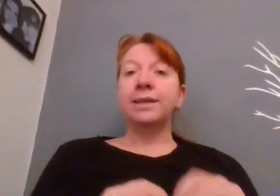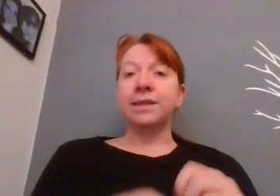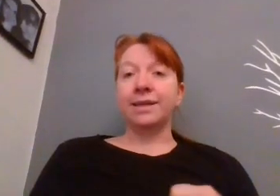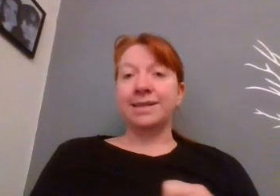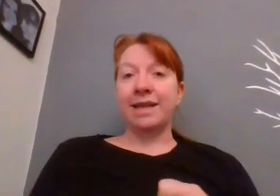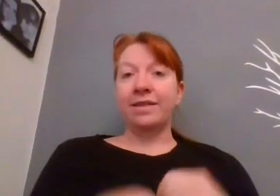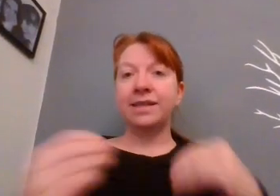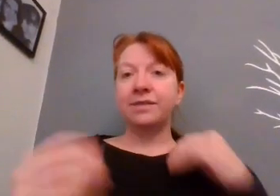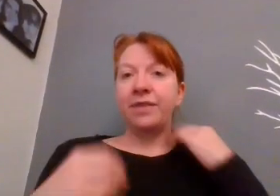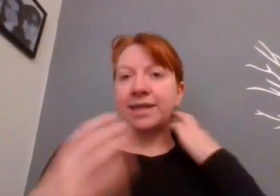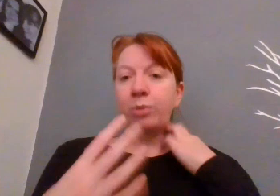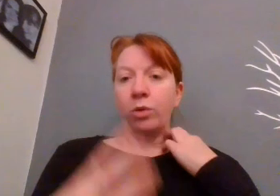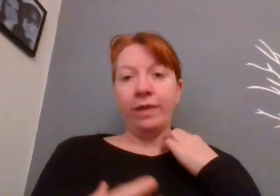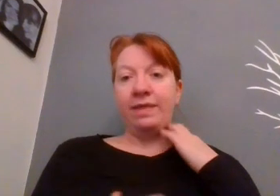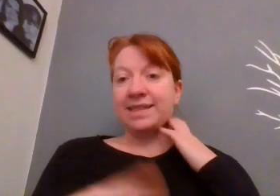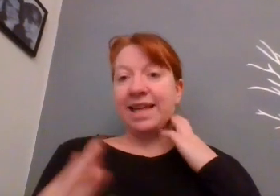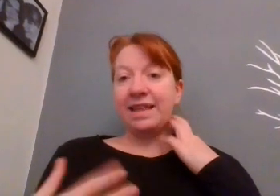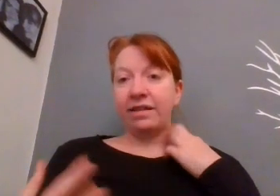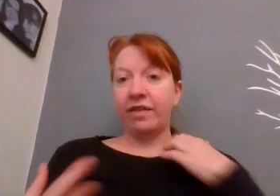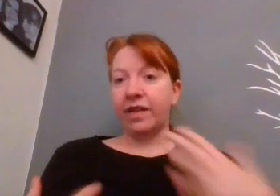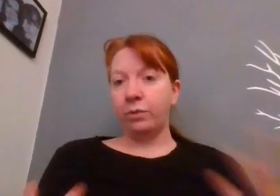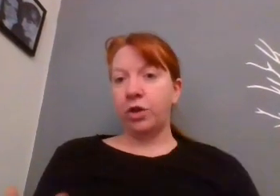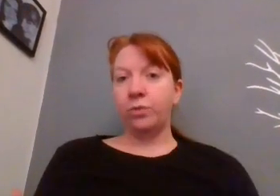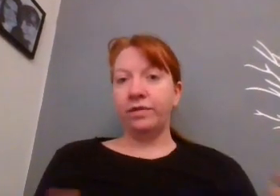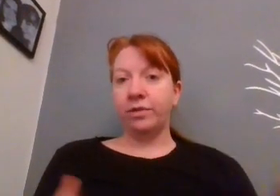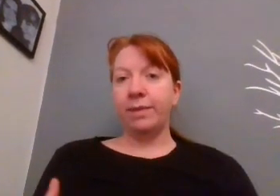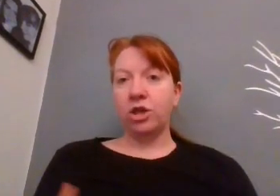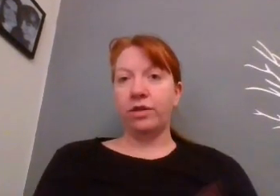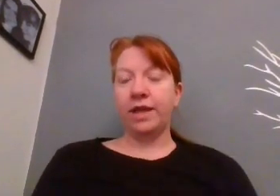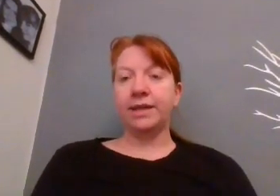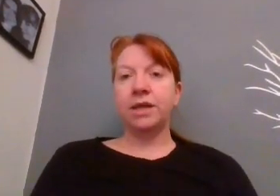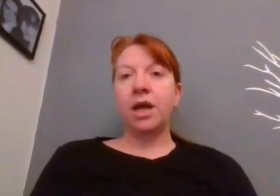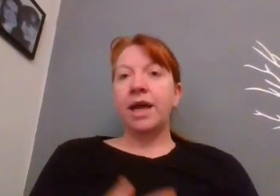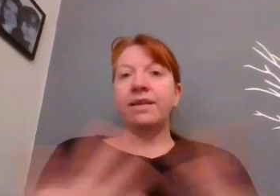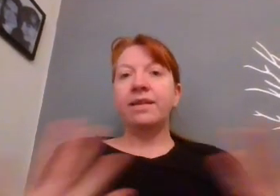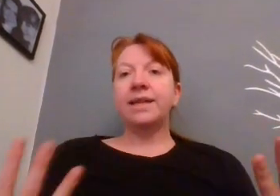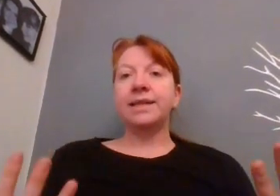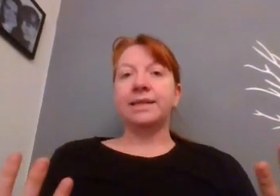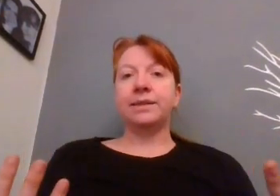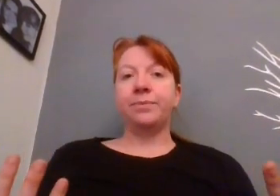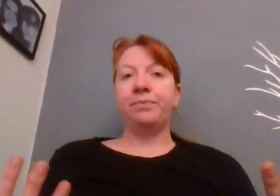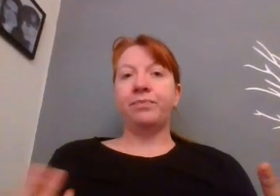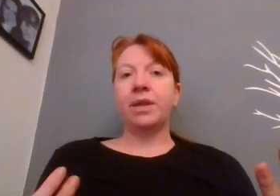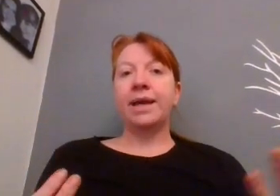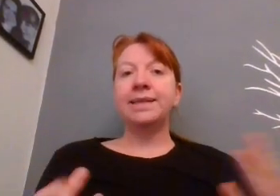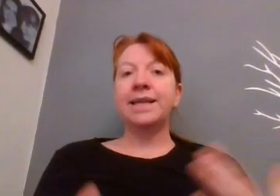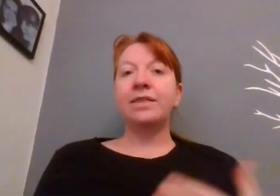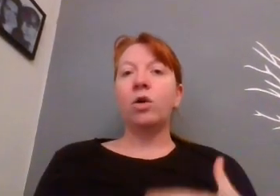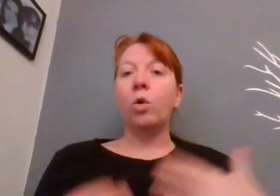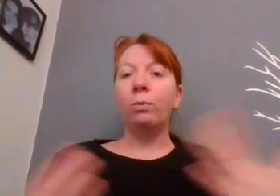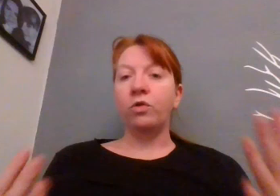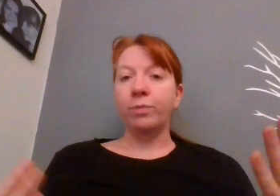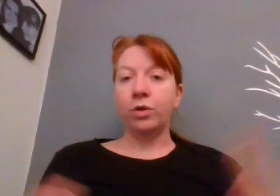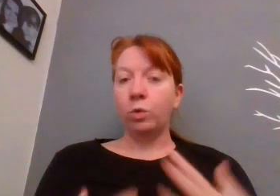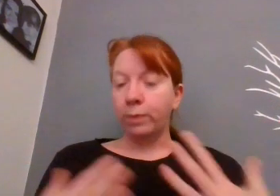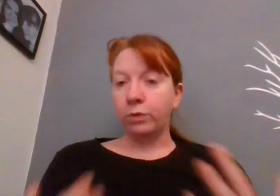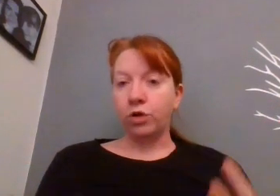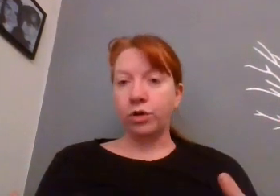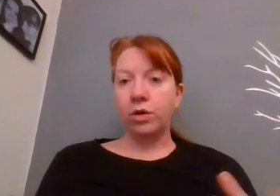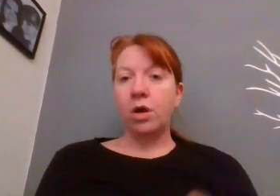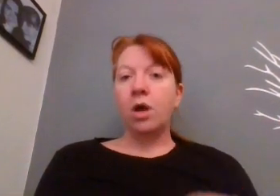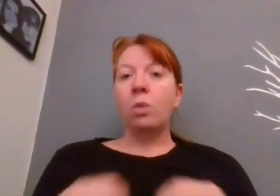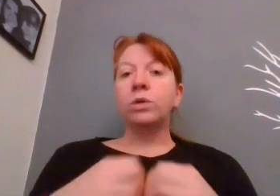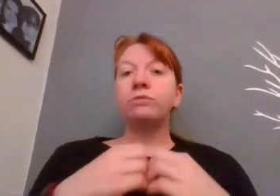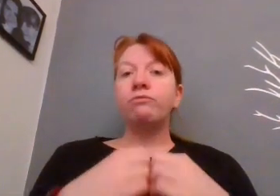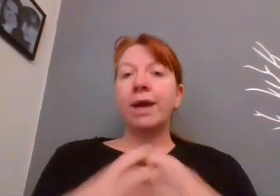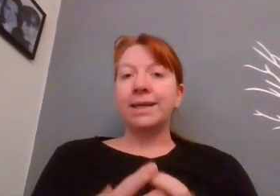So Einstein said that this fixed point, this ether that they were using to measure things, it didn't exist. He said that all movement, all